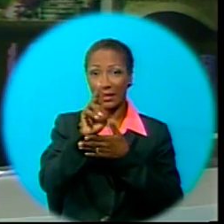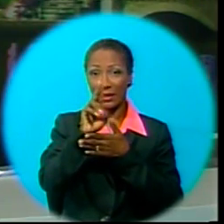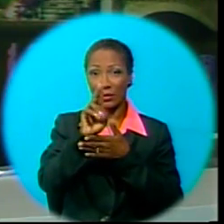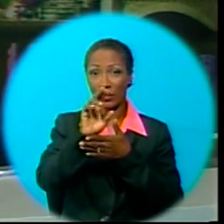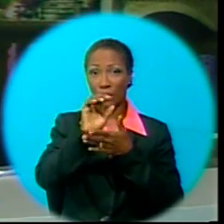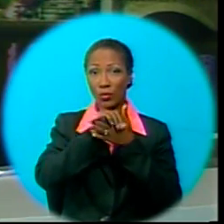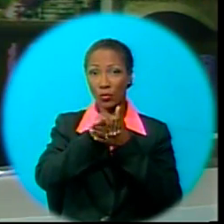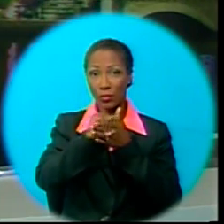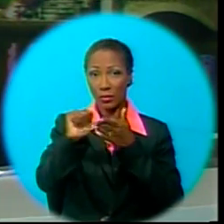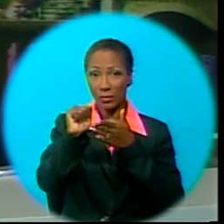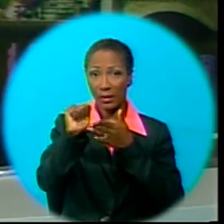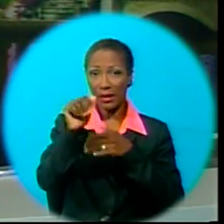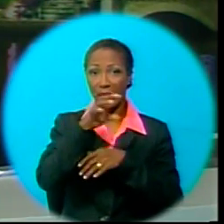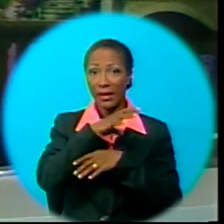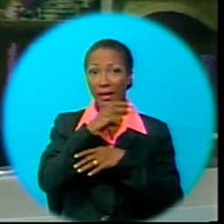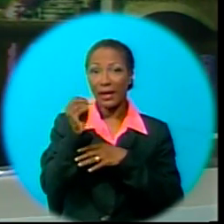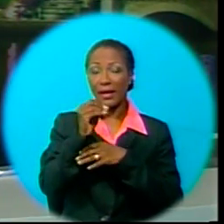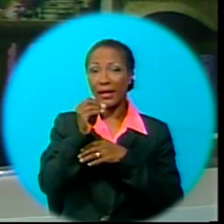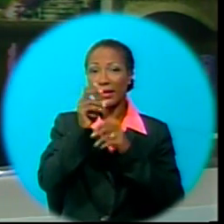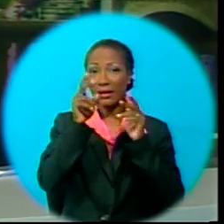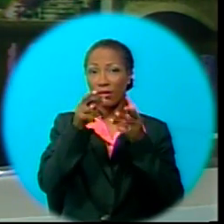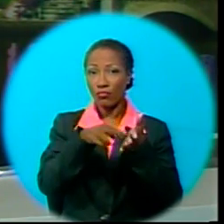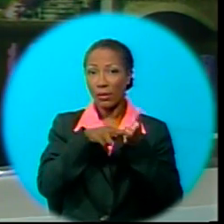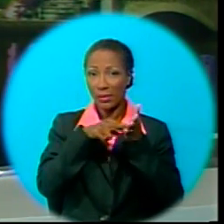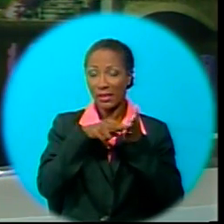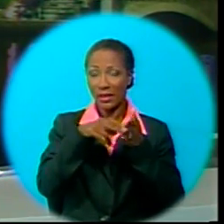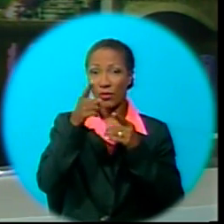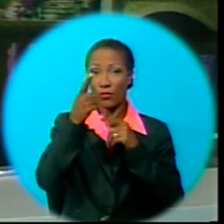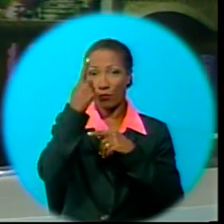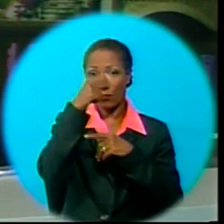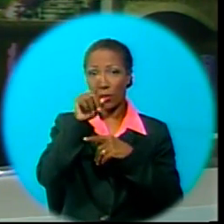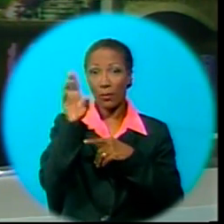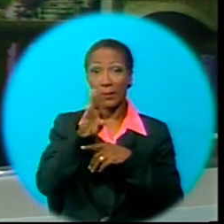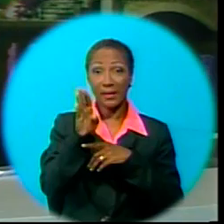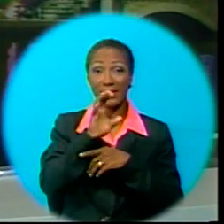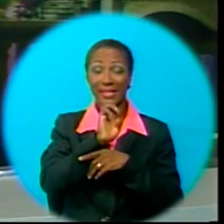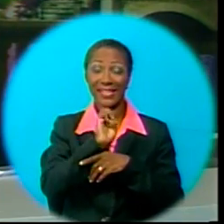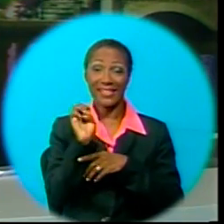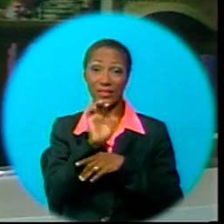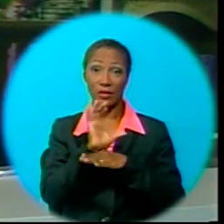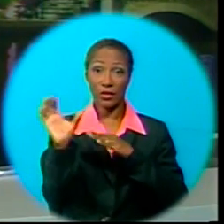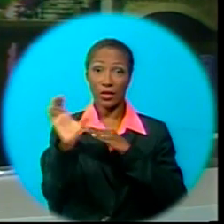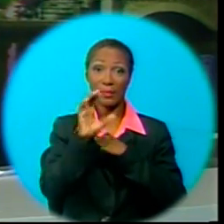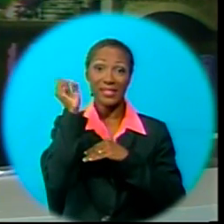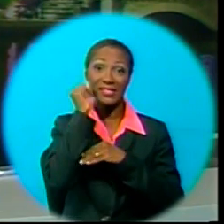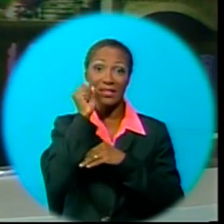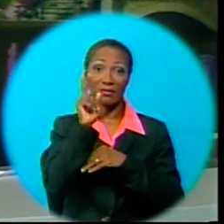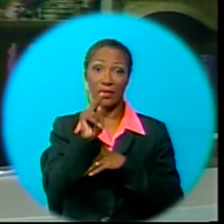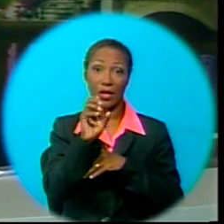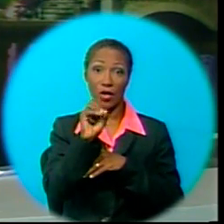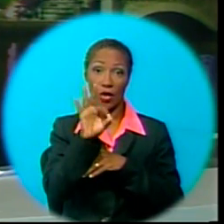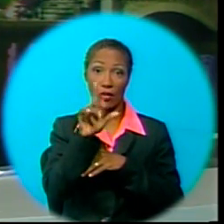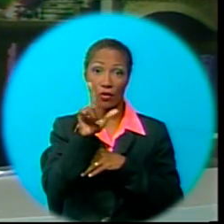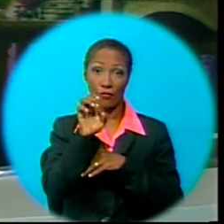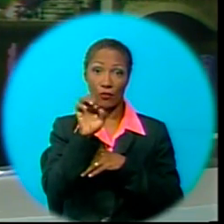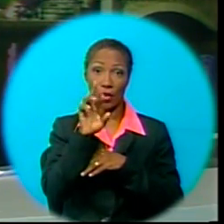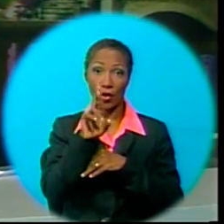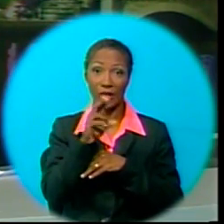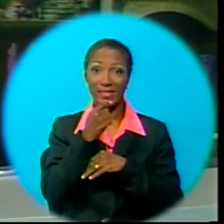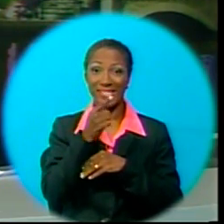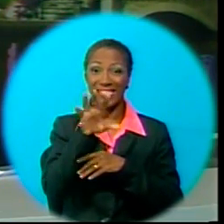of the EU to the Barbados and the Eastern Caribbean, Sylvia Koffler, tells CBC News the